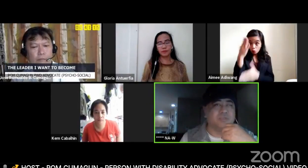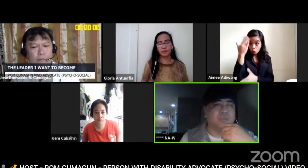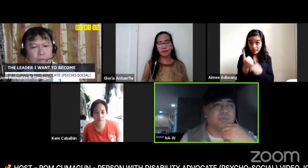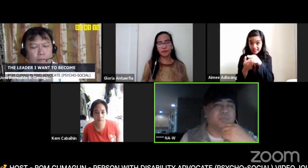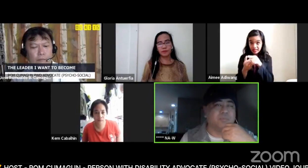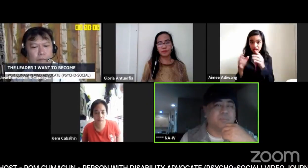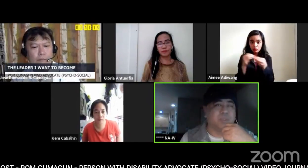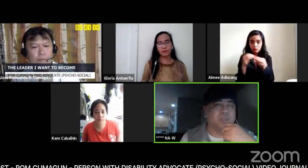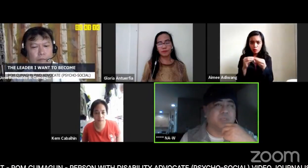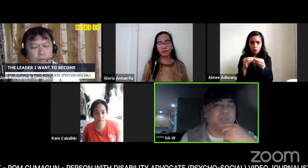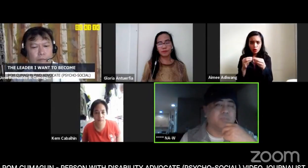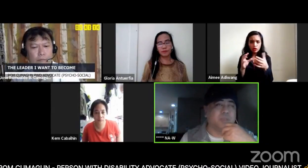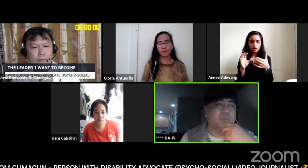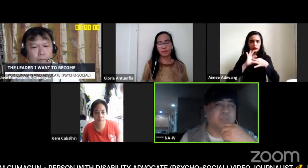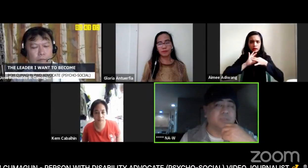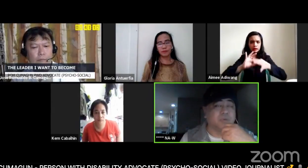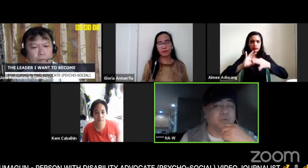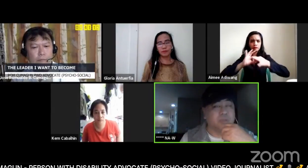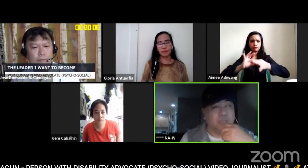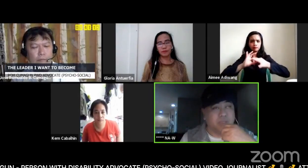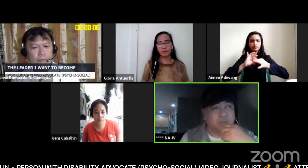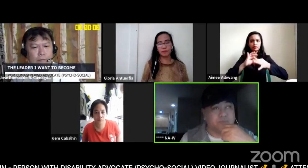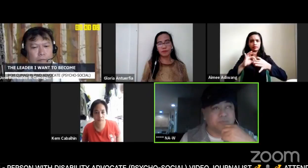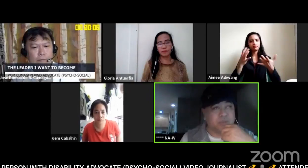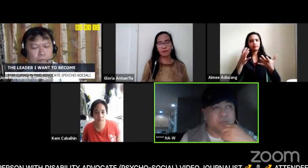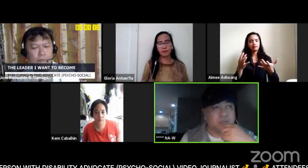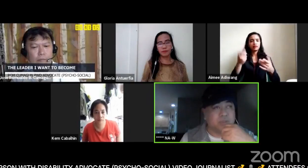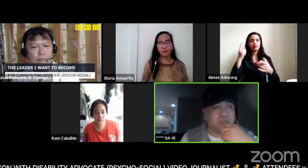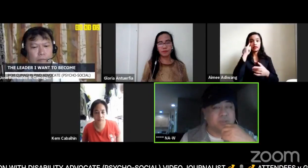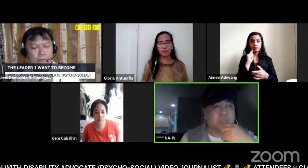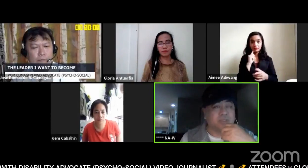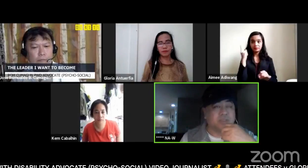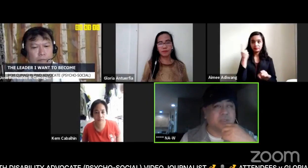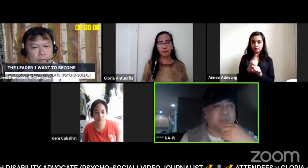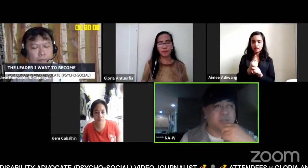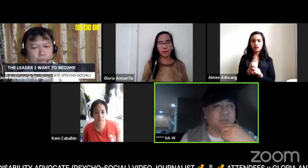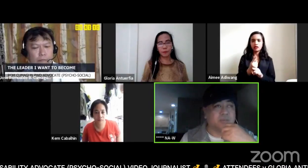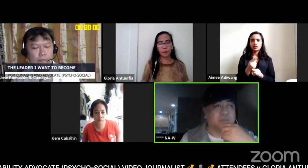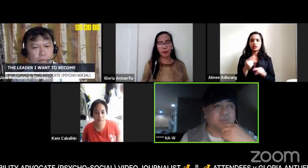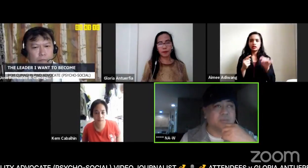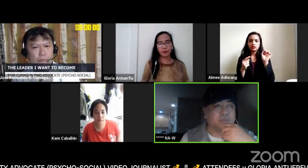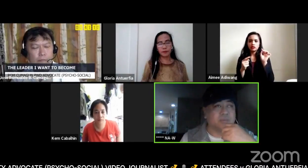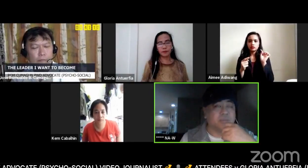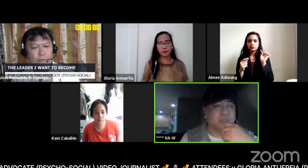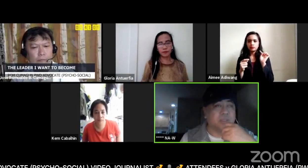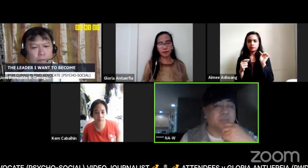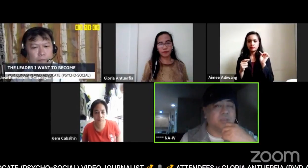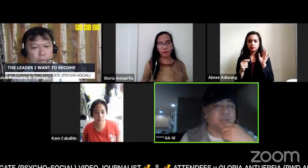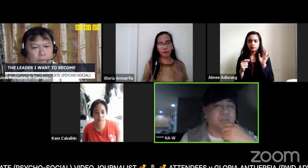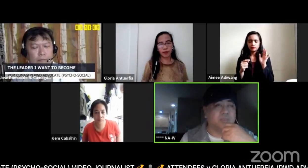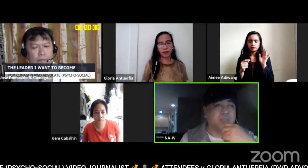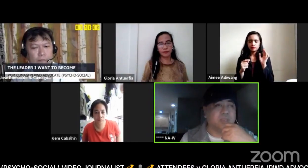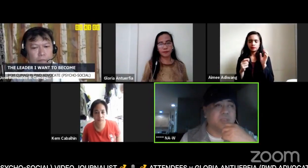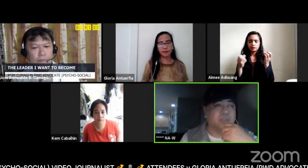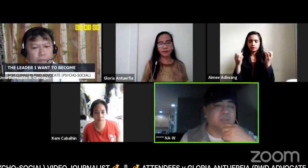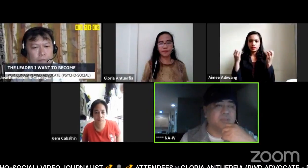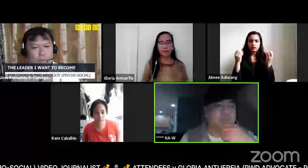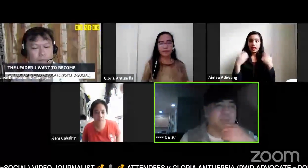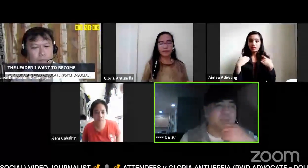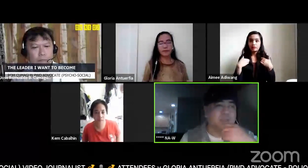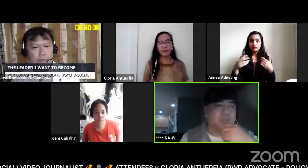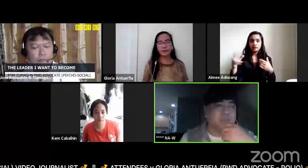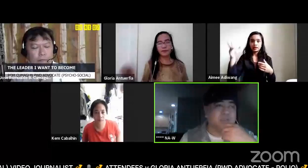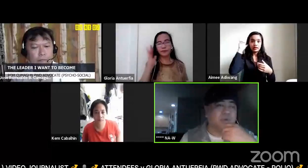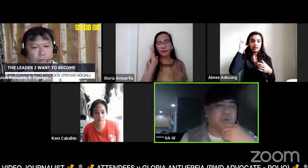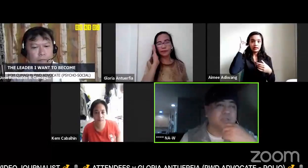mostly engaged with other PWDs or deaf, this case may hearing disability,